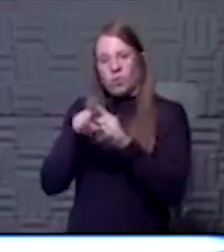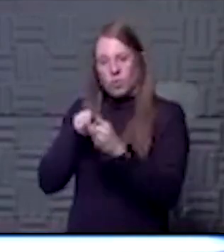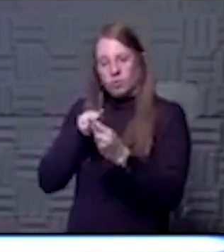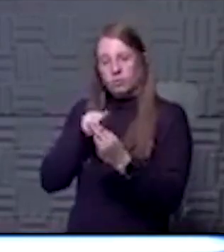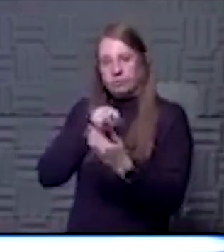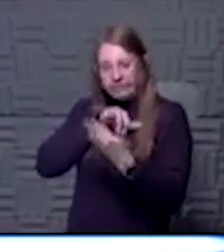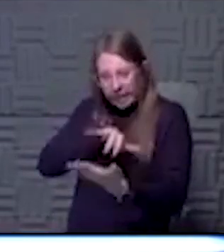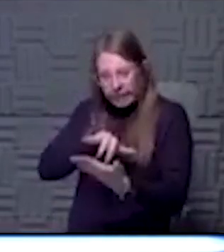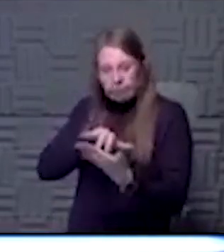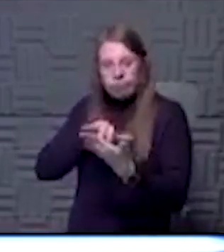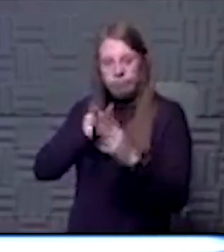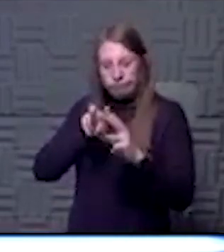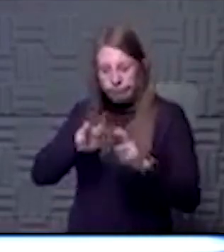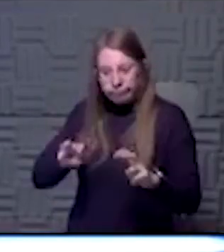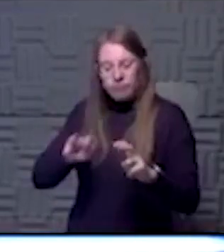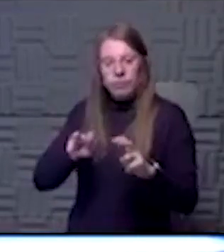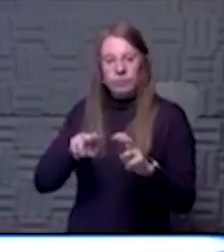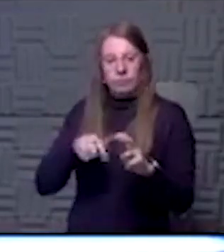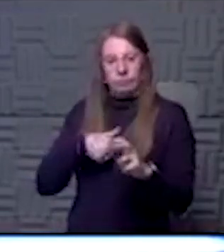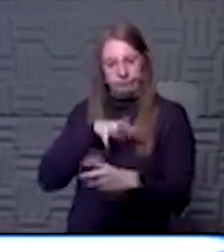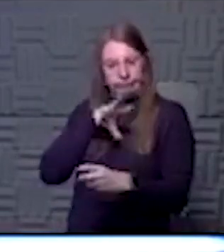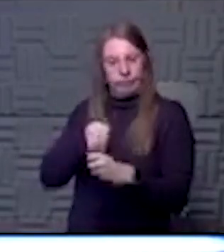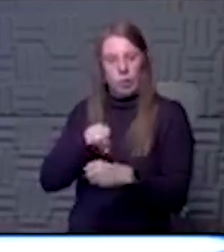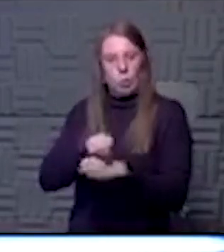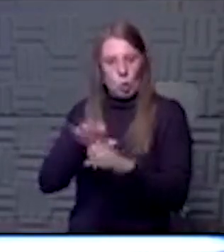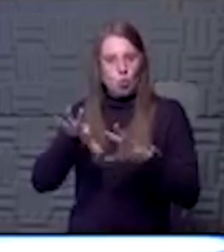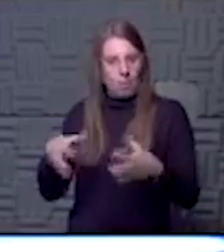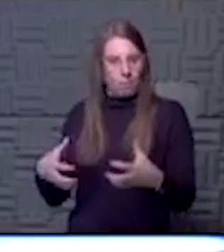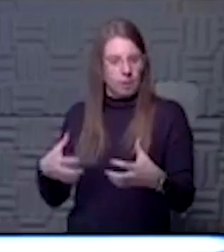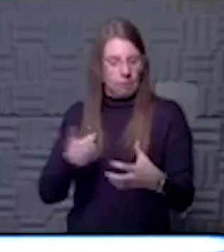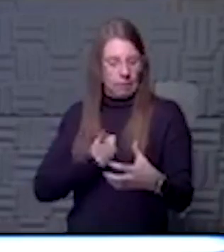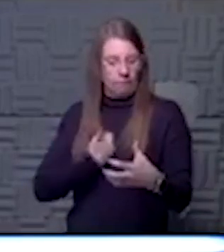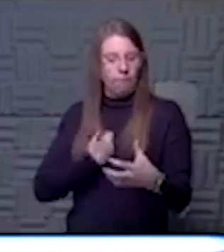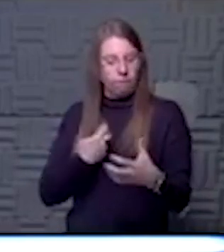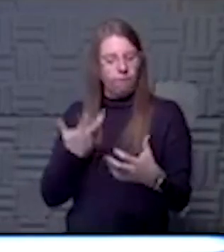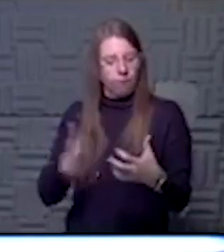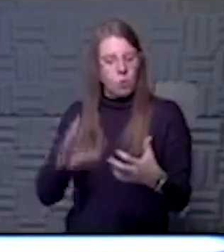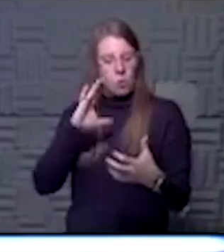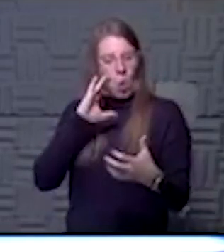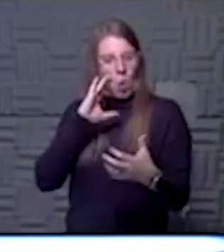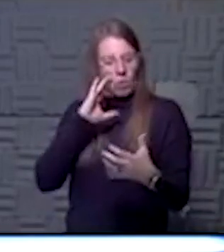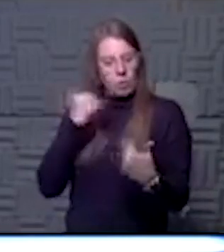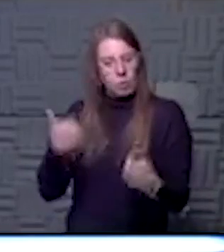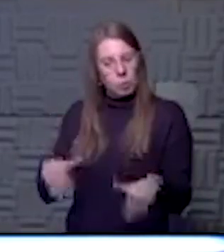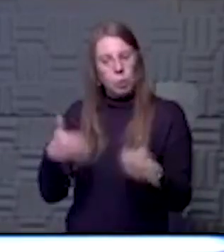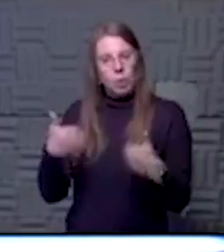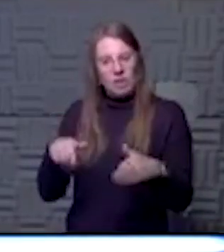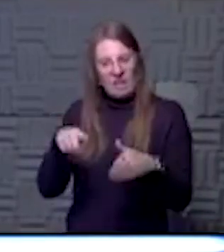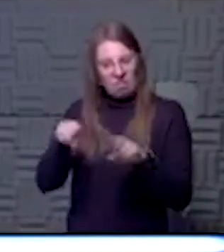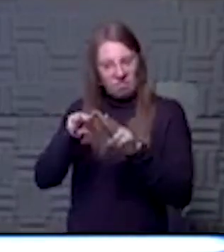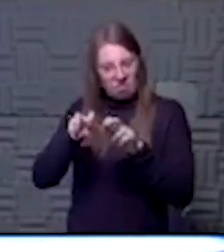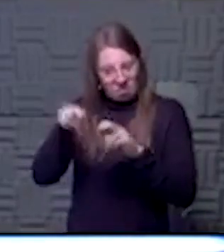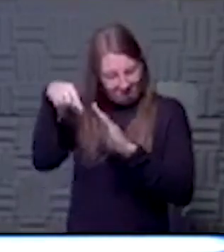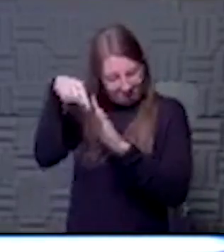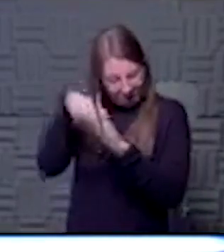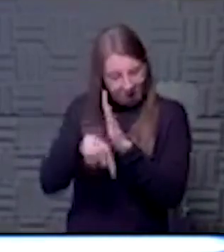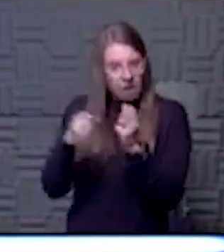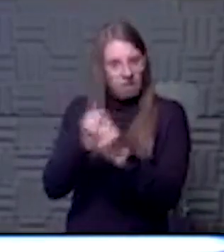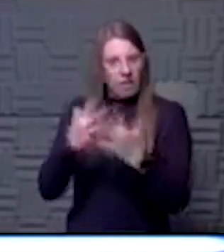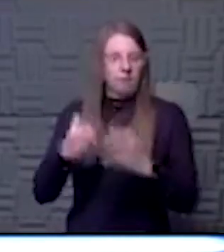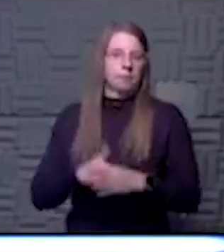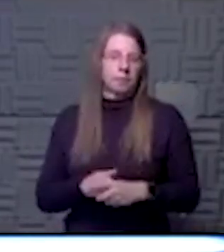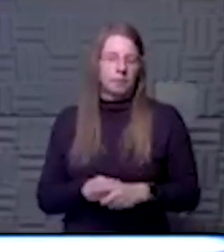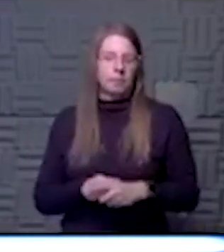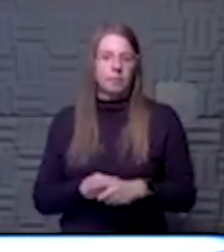I have previously served on one of those work groups and know the depth of which they look at every single study. So not just looking